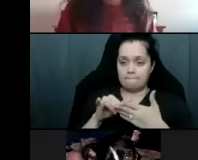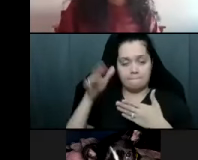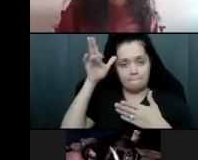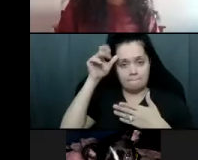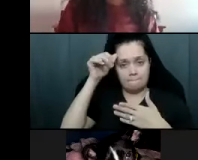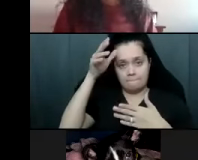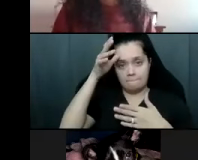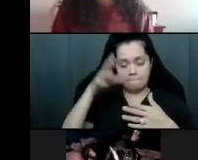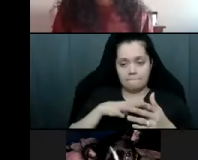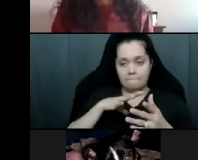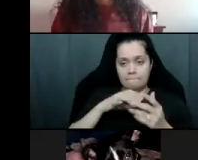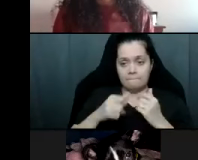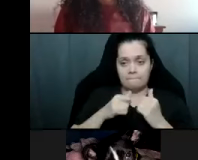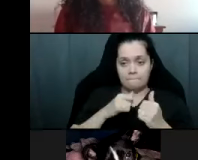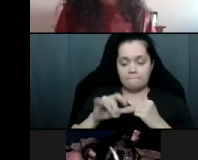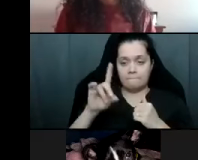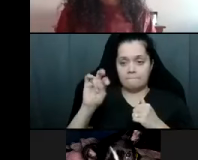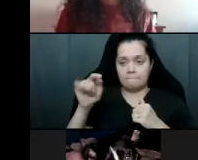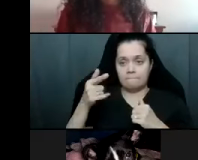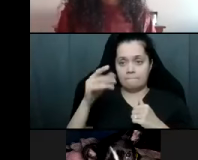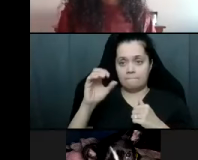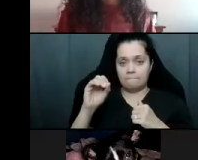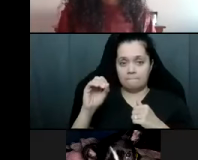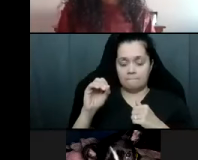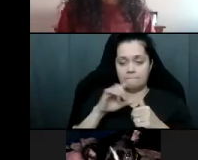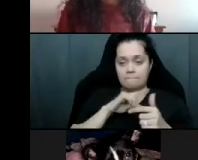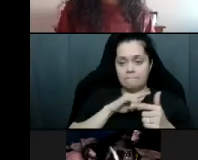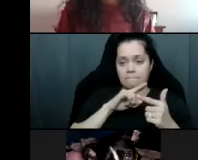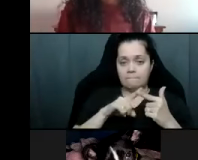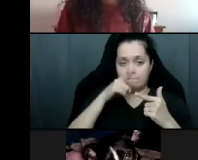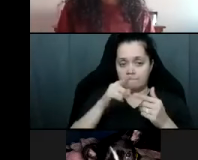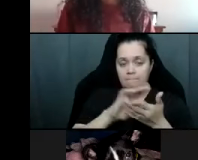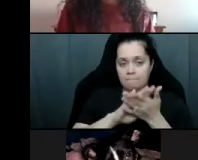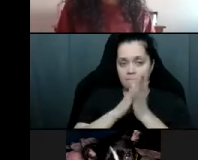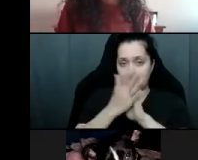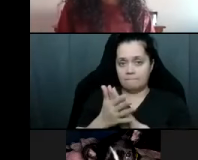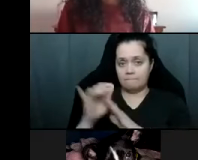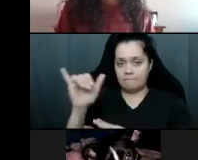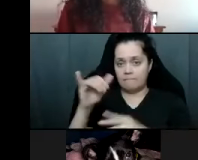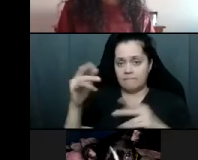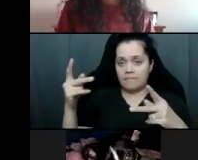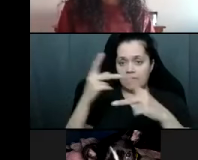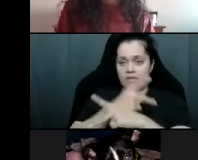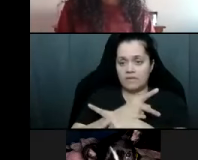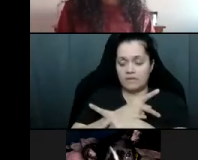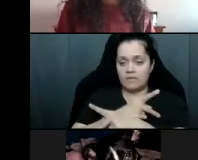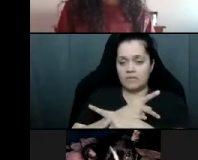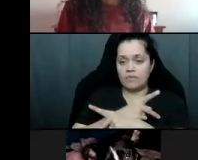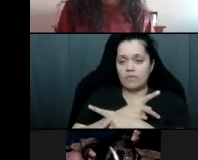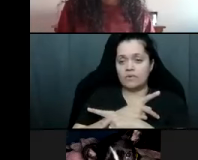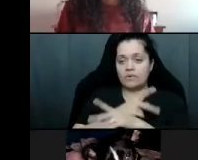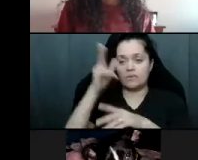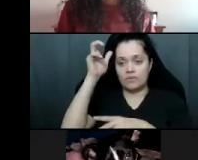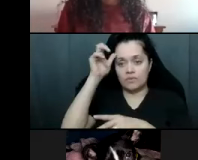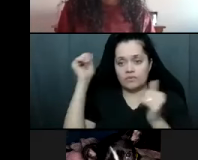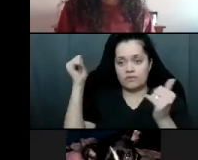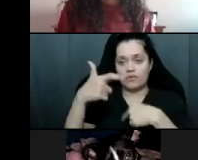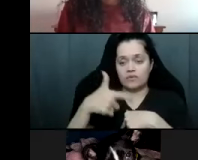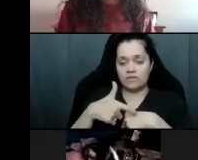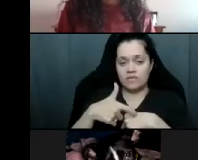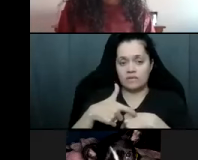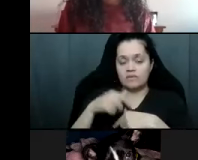his racehorse Drongo. And then this turned out to be like the worst racehorse of all time. It